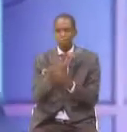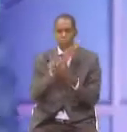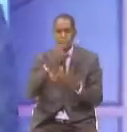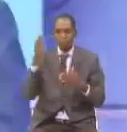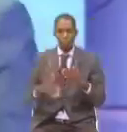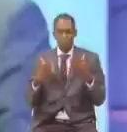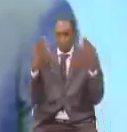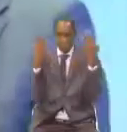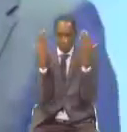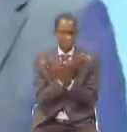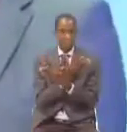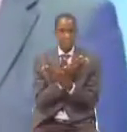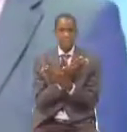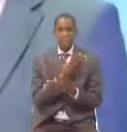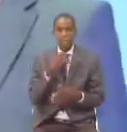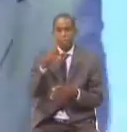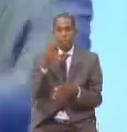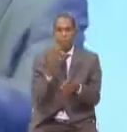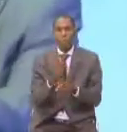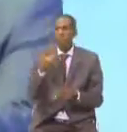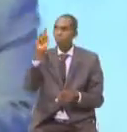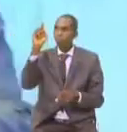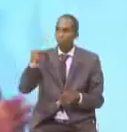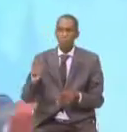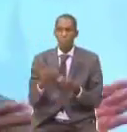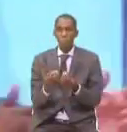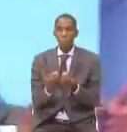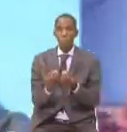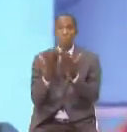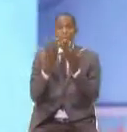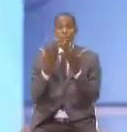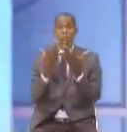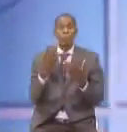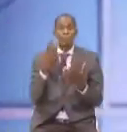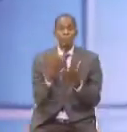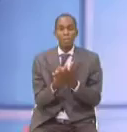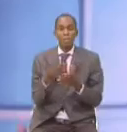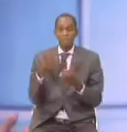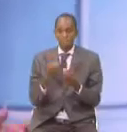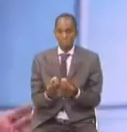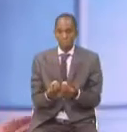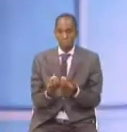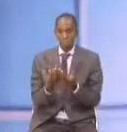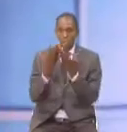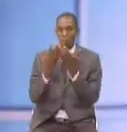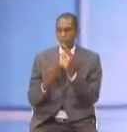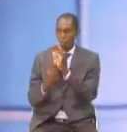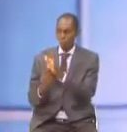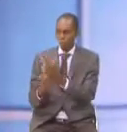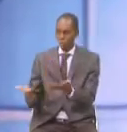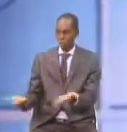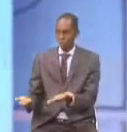totally dark, and you put on the light? The light does not shine in this corner 10%, then